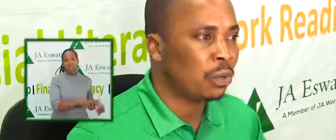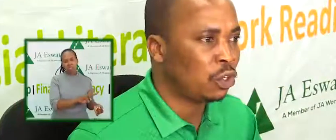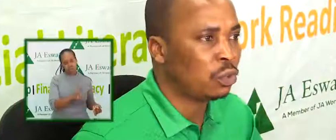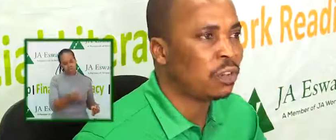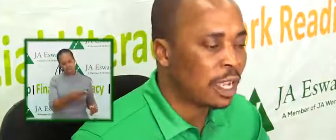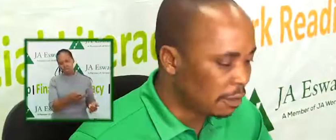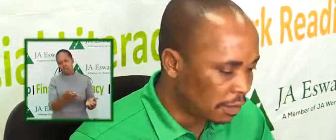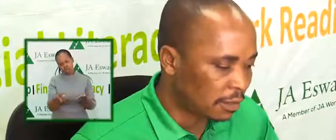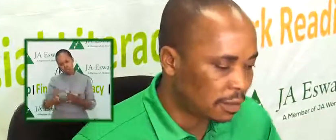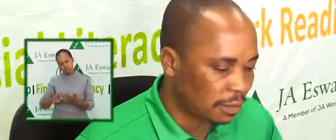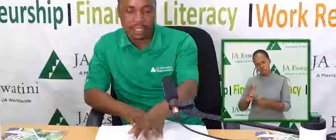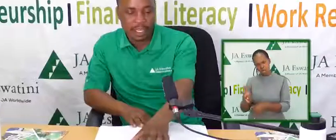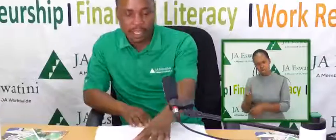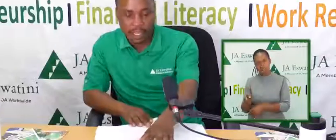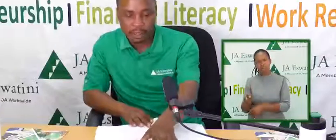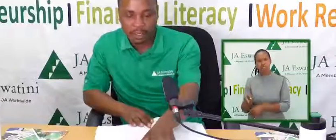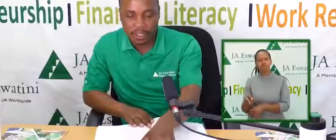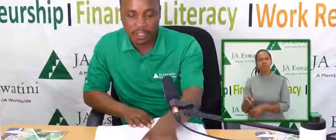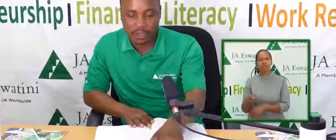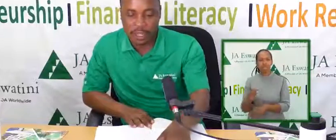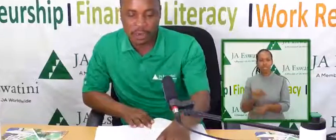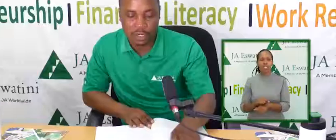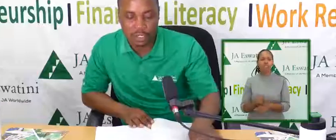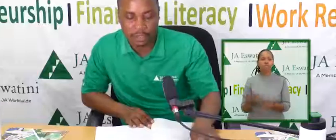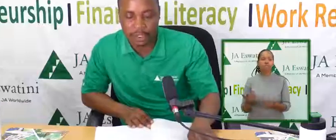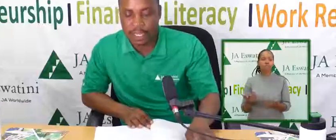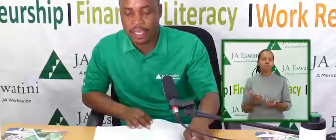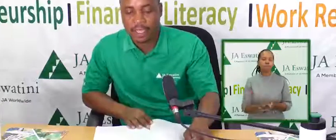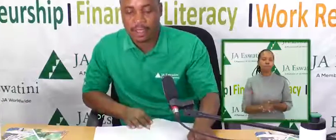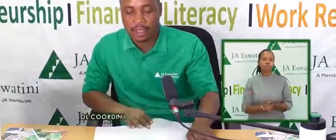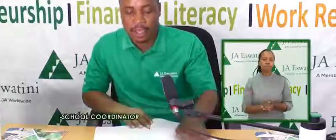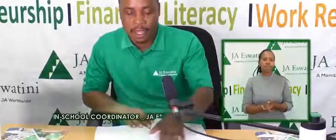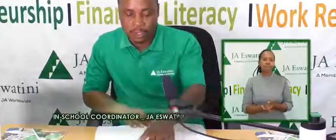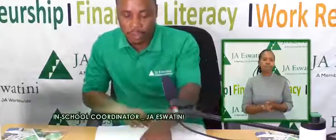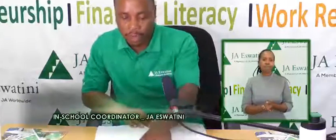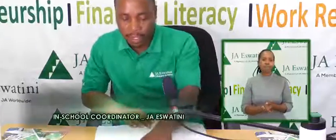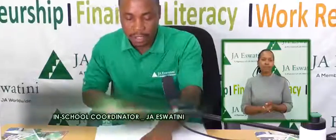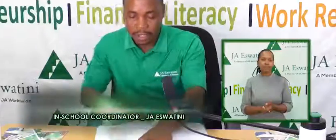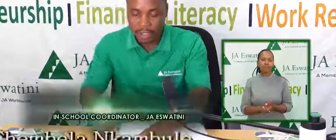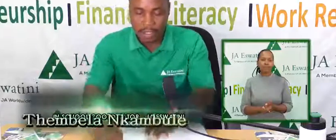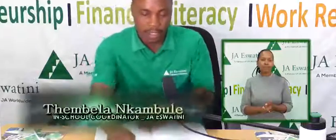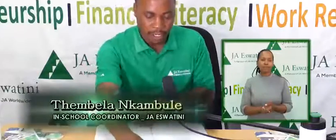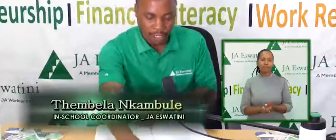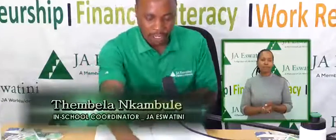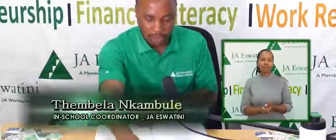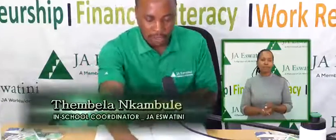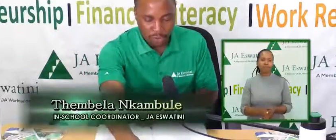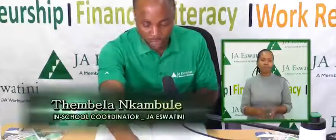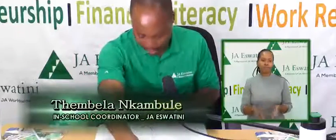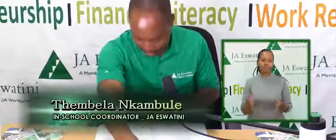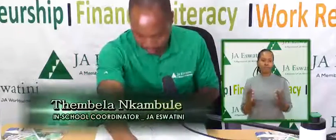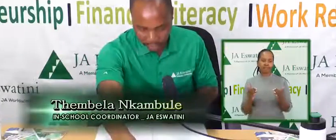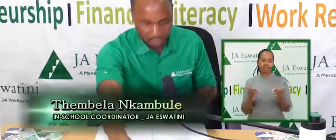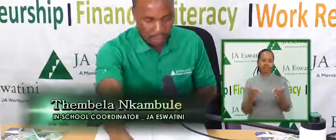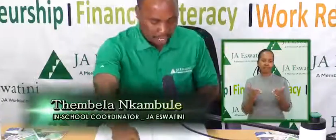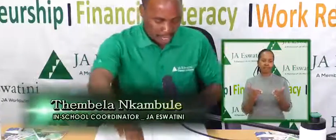to produce at first. I'll be taking you now on the topic in our manual.